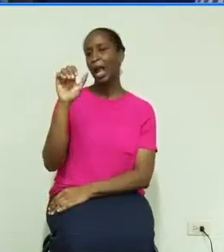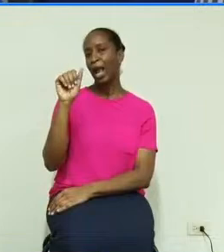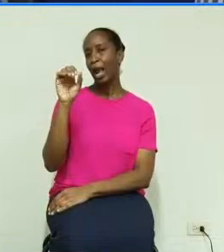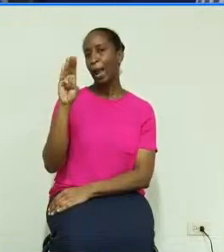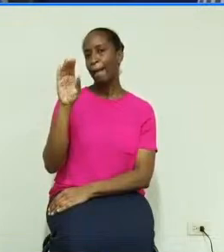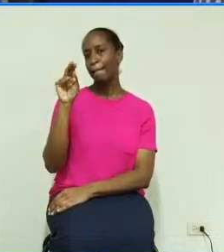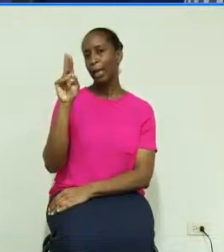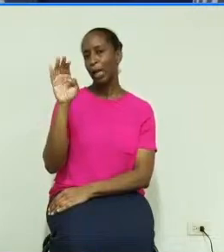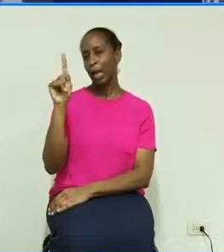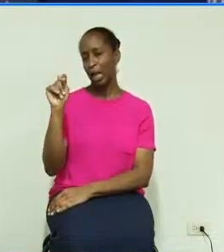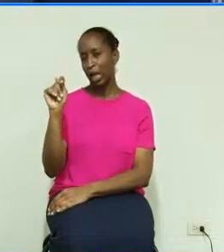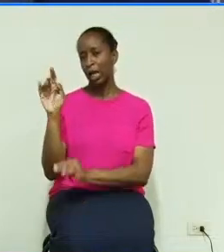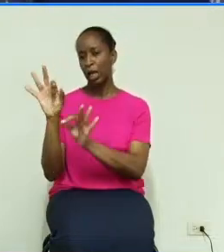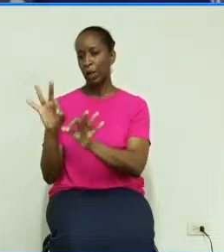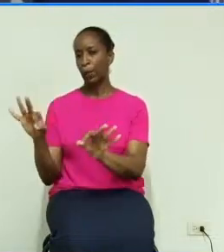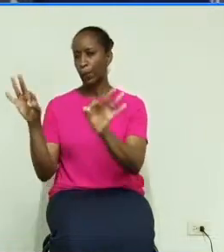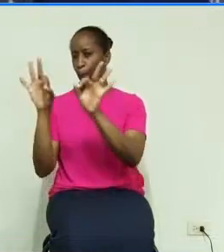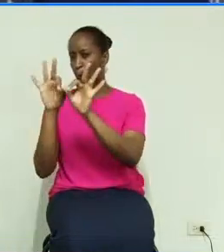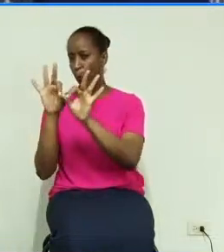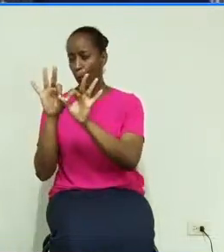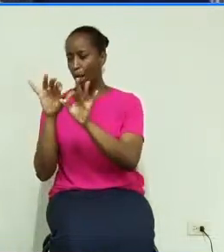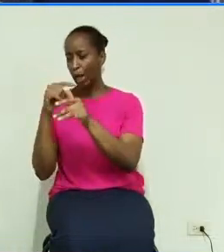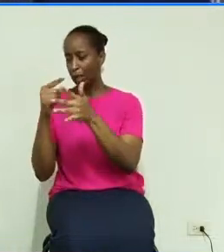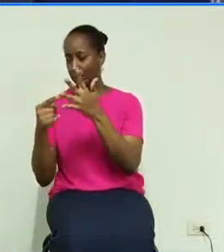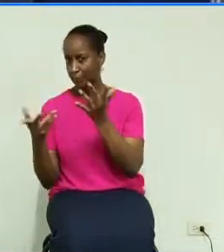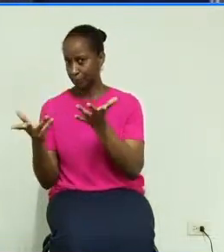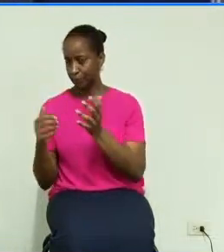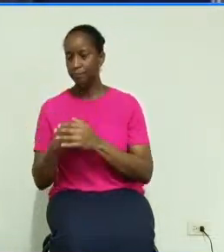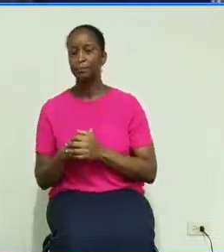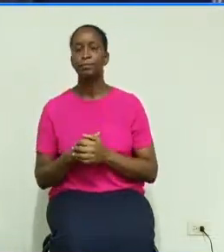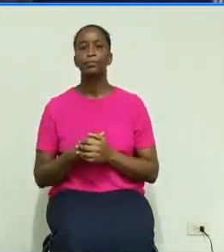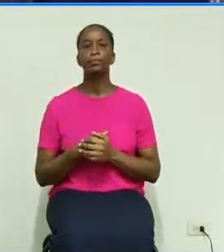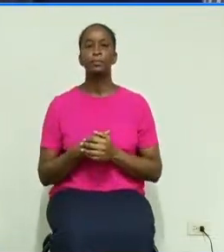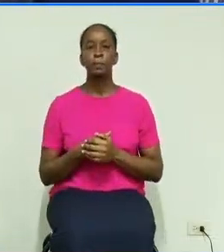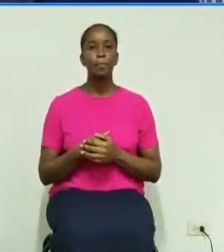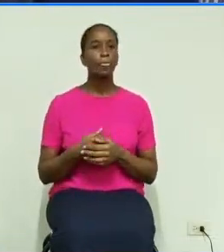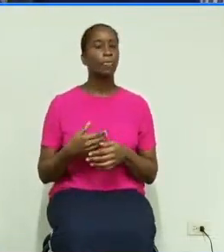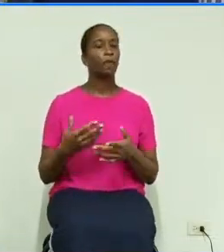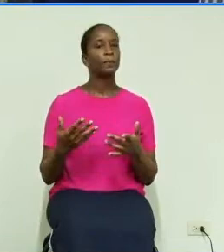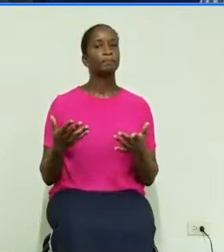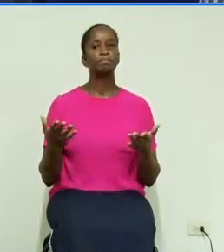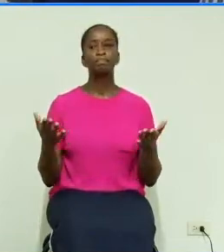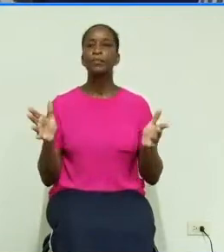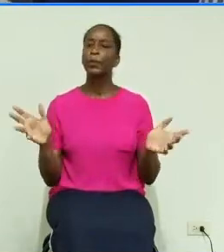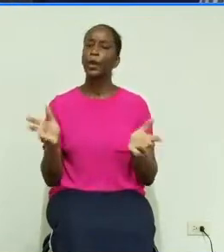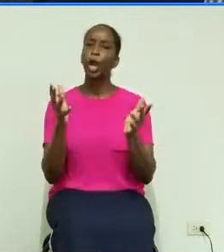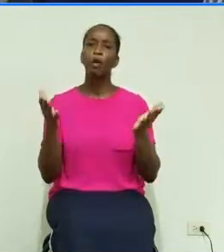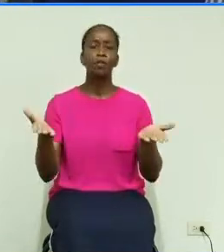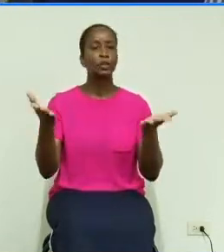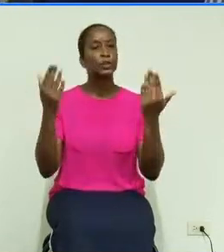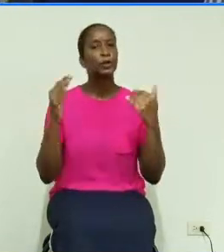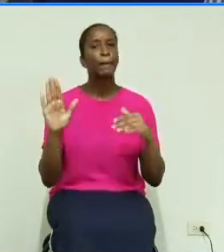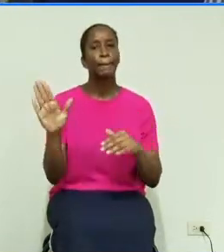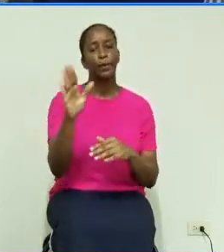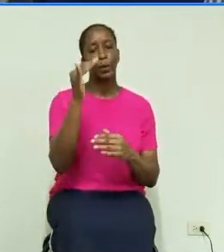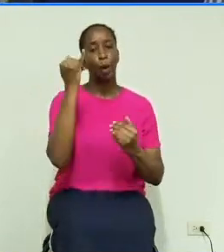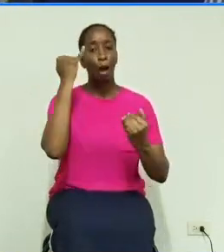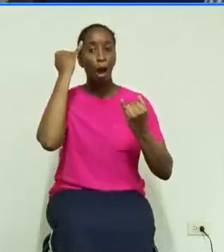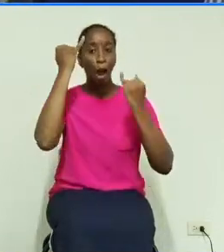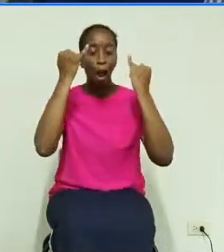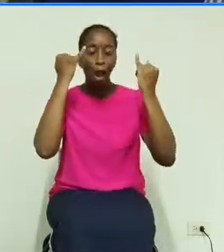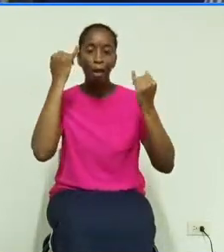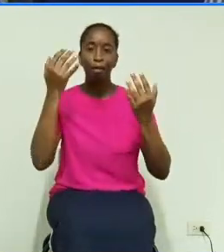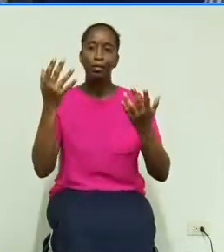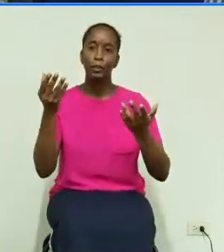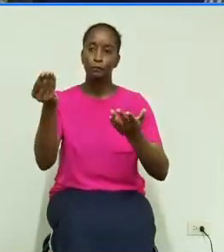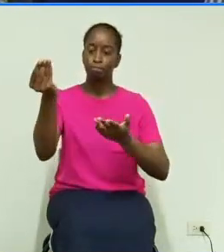sessions will seriously contribute to the work, so we call on you to share your thoughts both in these meetings, but more importantly,